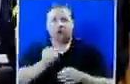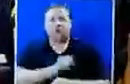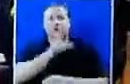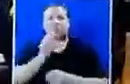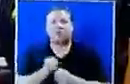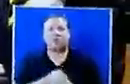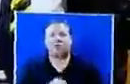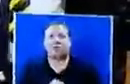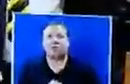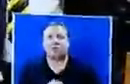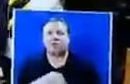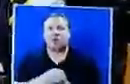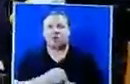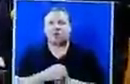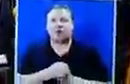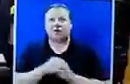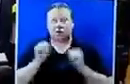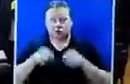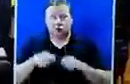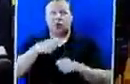it. And